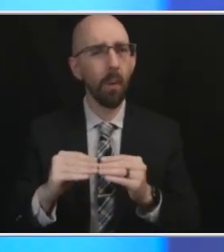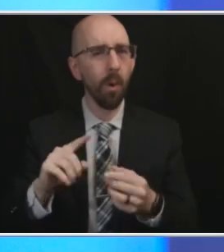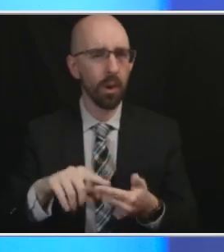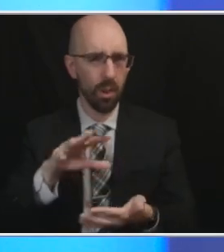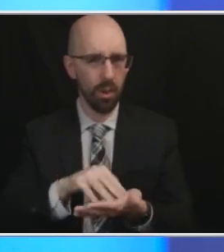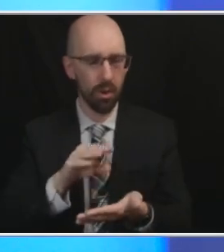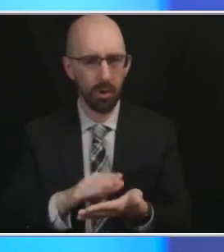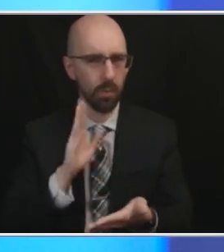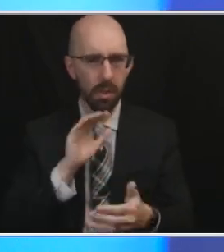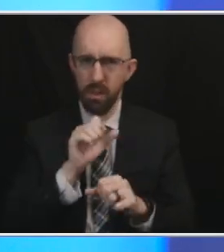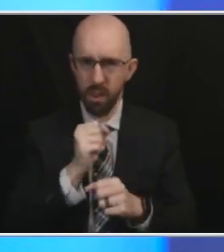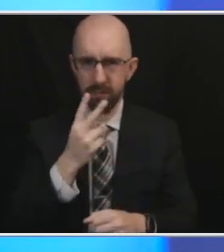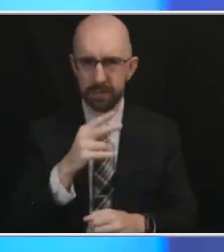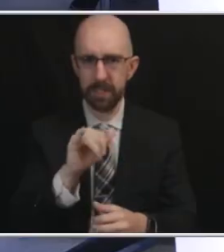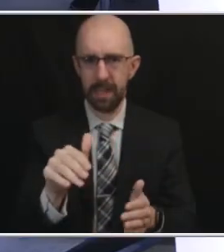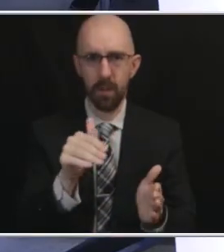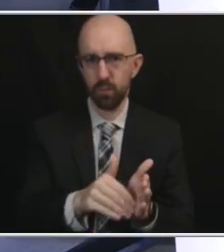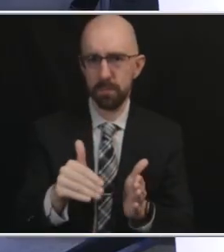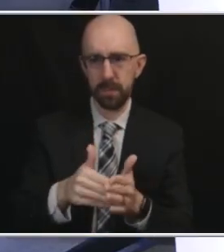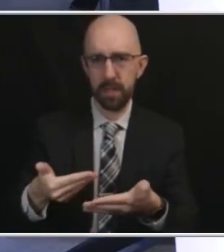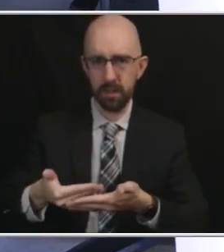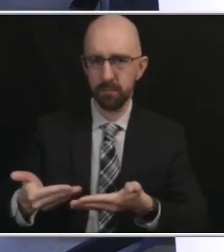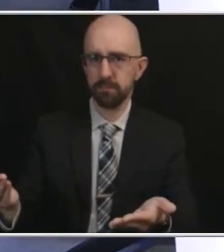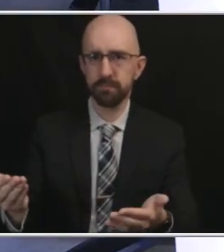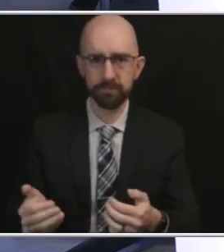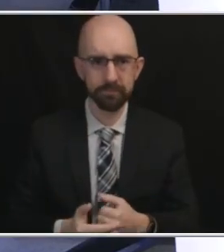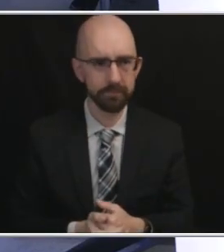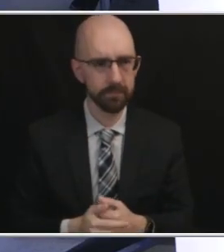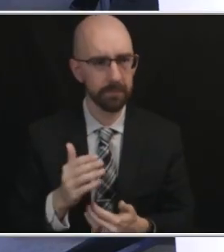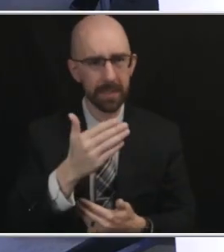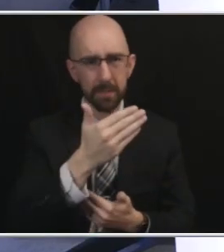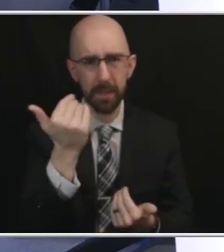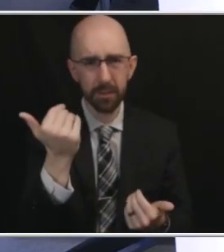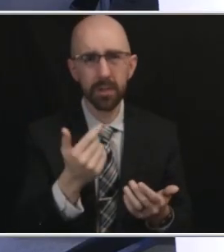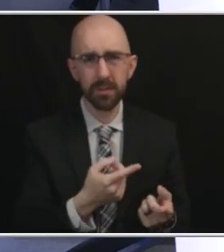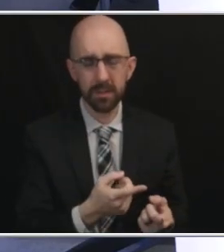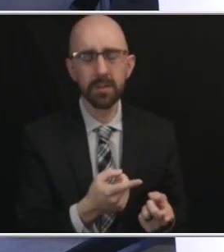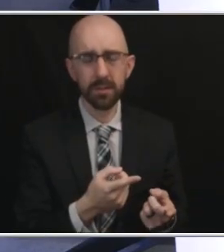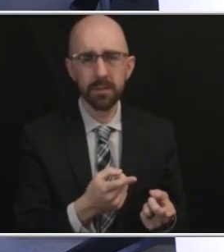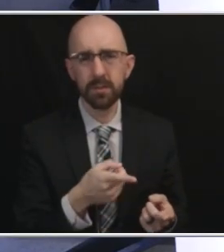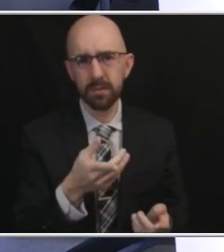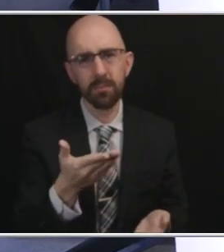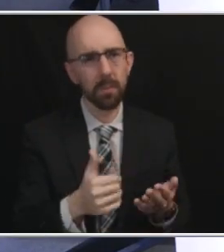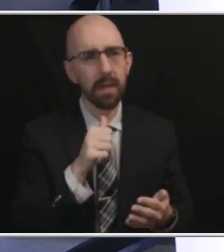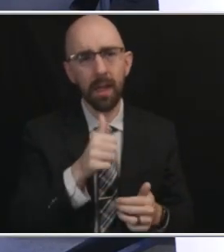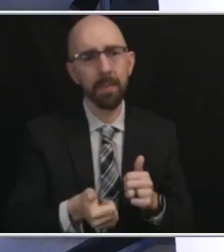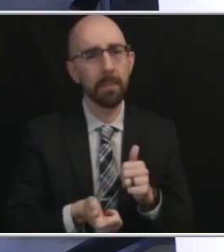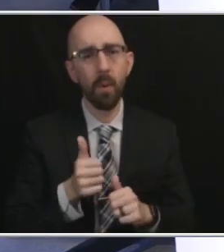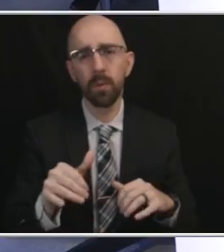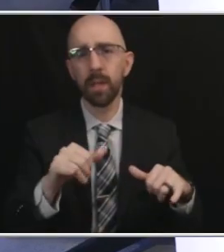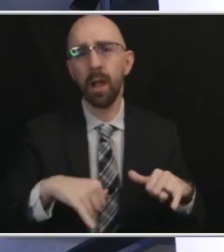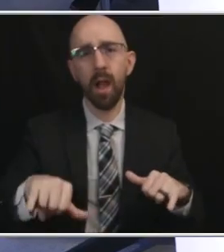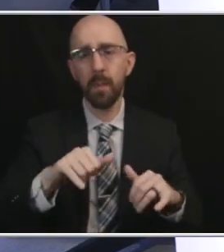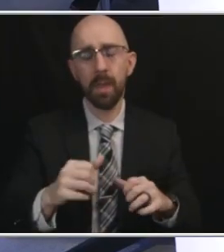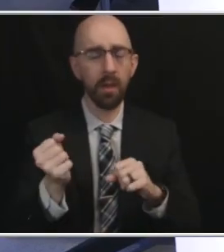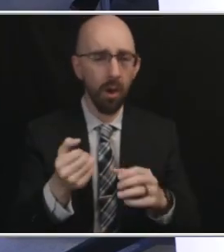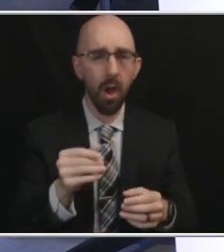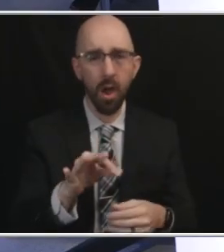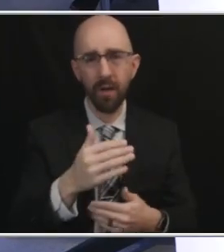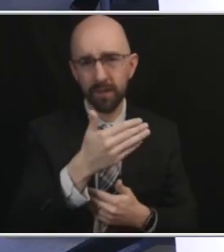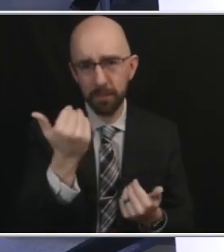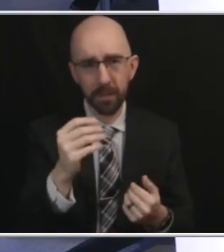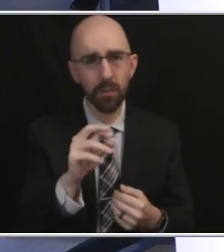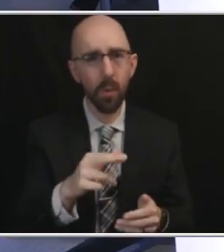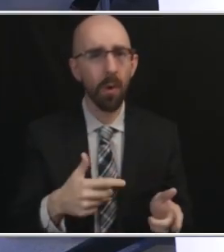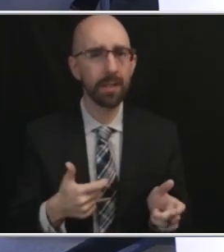some of this repeated. Yeah. I mean, dementia this is probably not the most common cause of dementia or accelerated aging, I'm